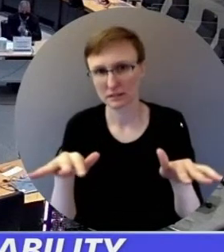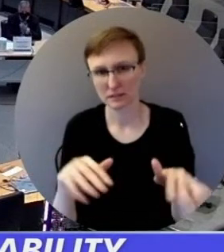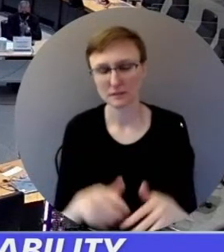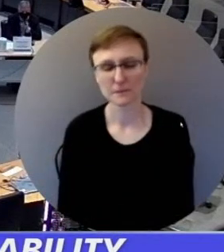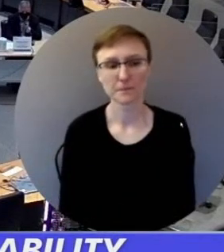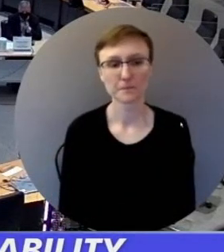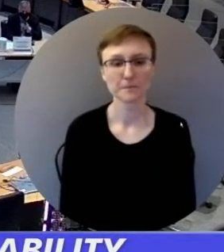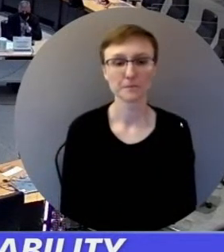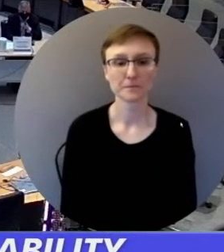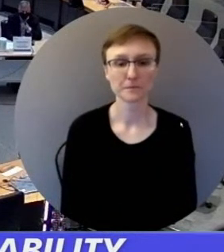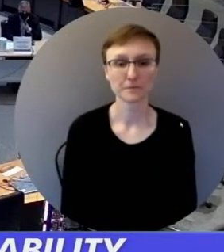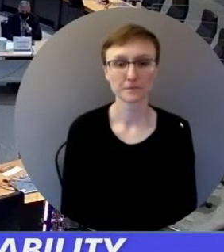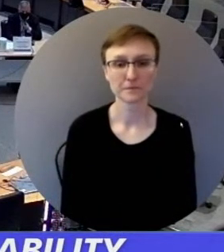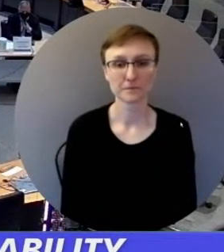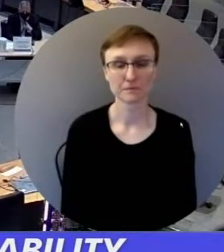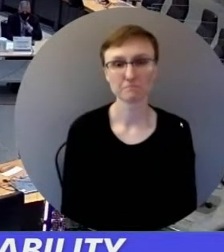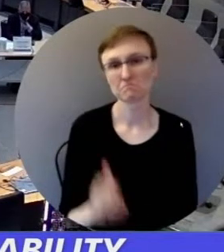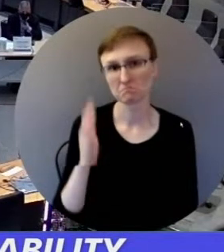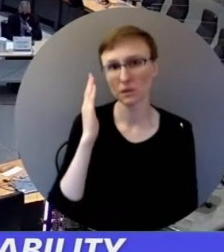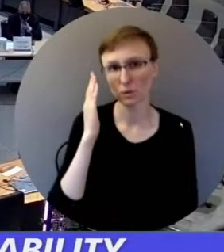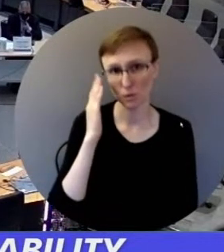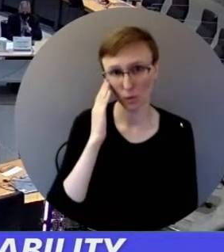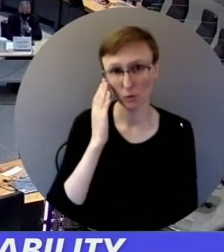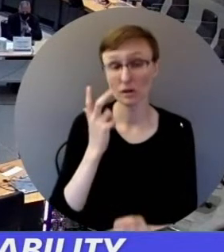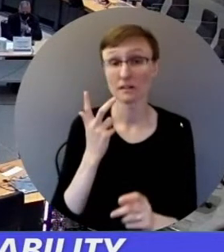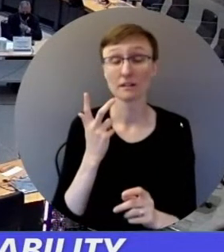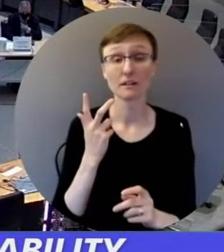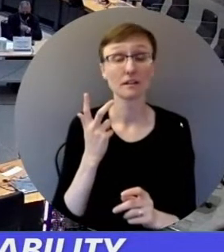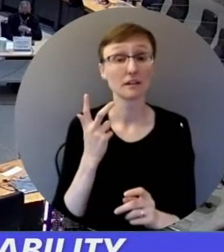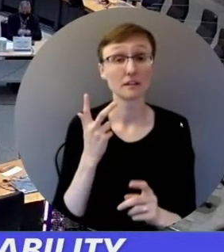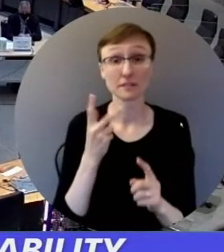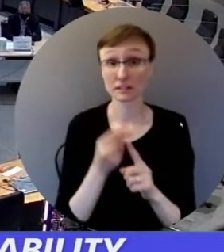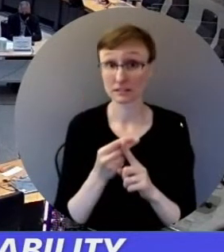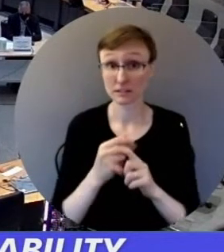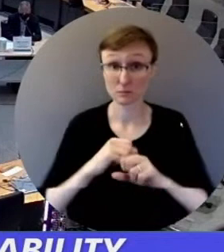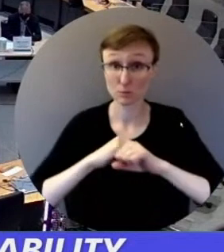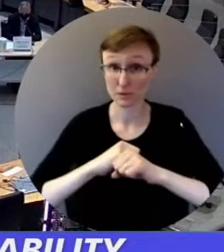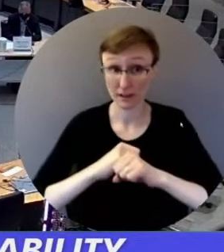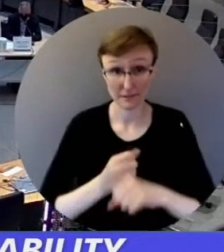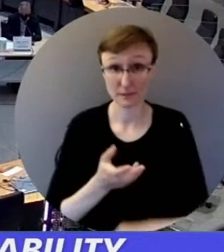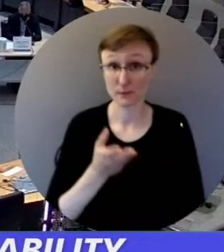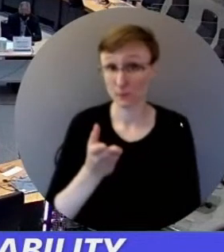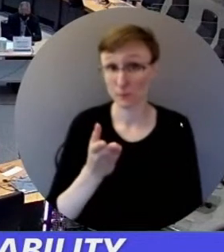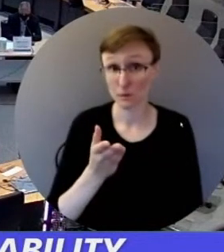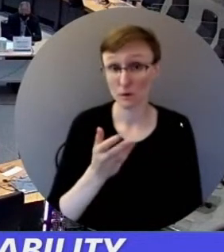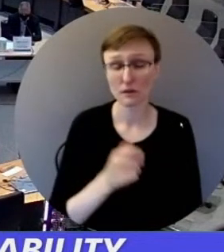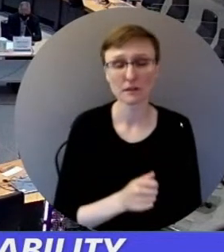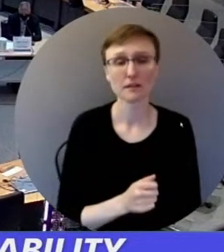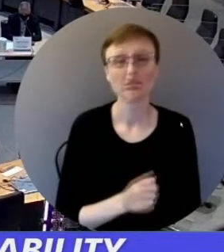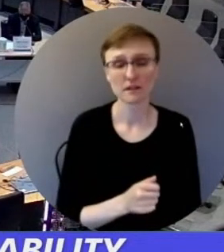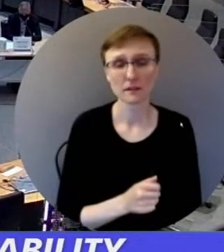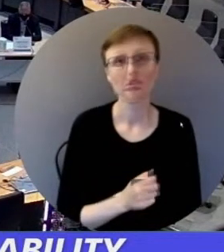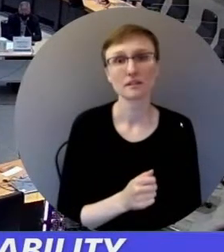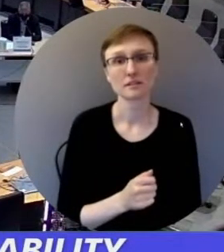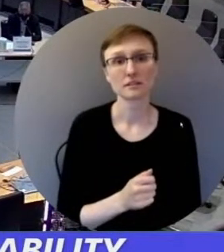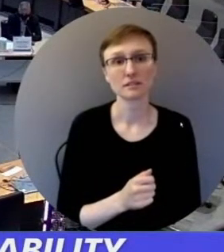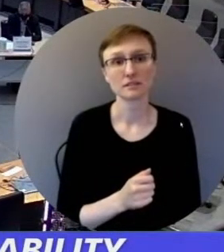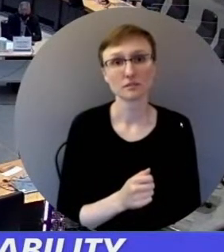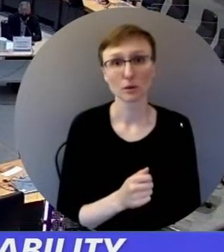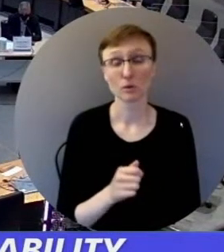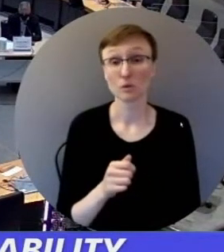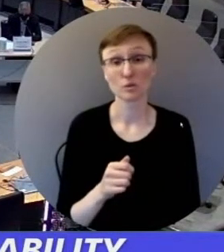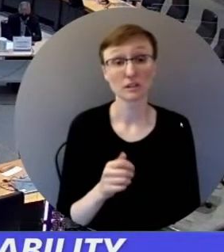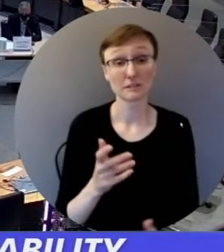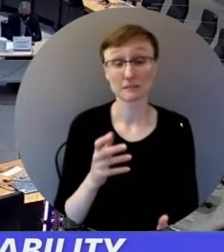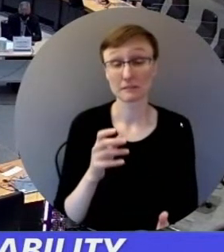We know that the vaccine is protecting you against a serious disease from COVID-19. So